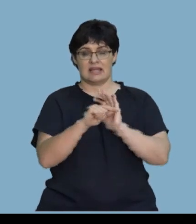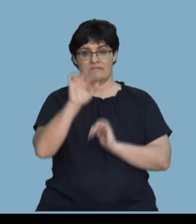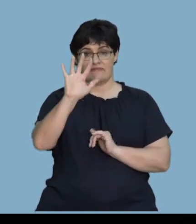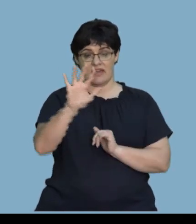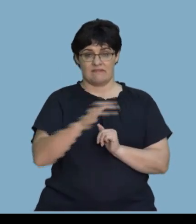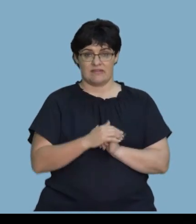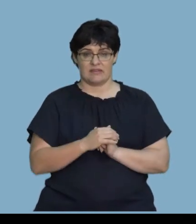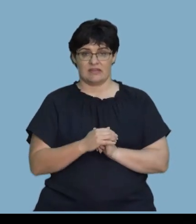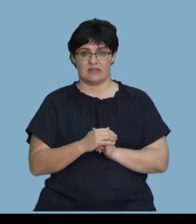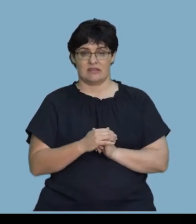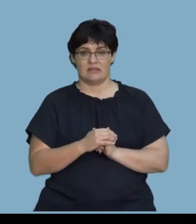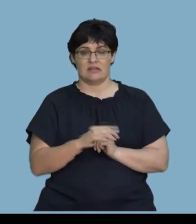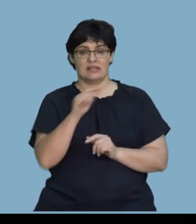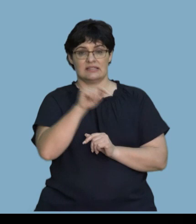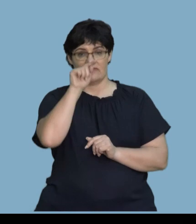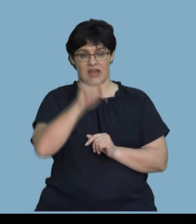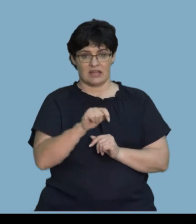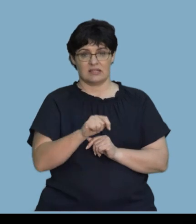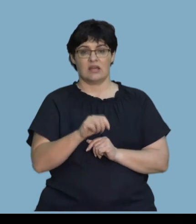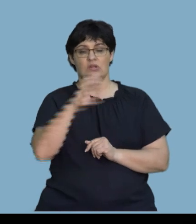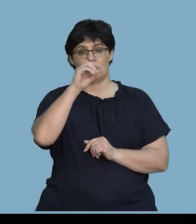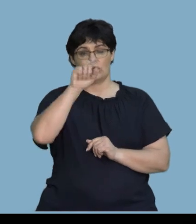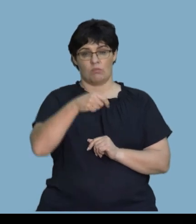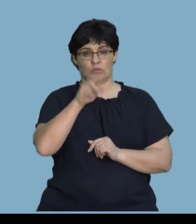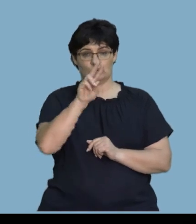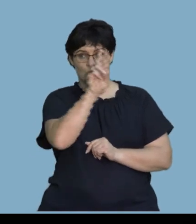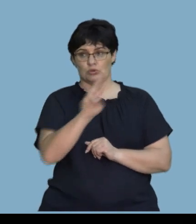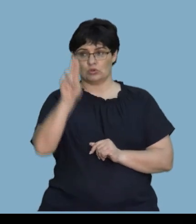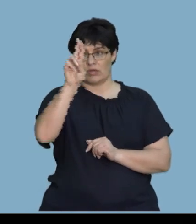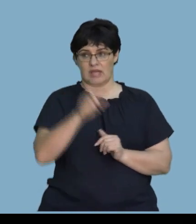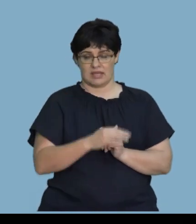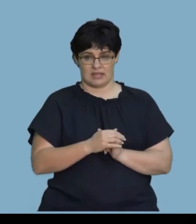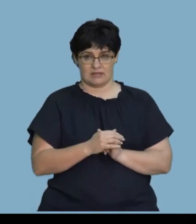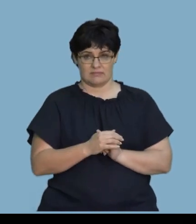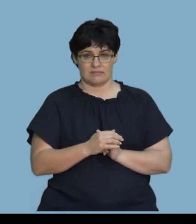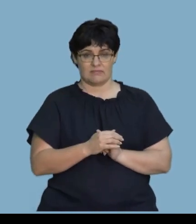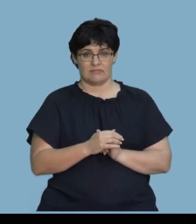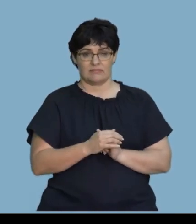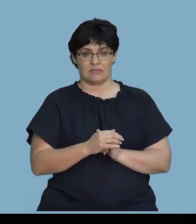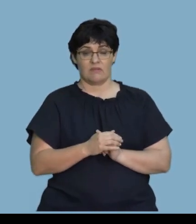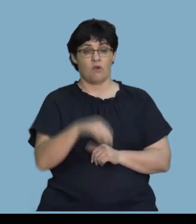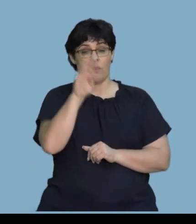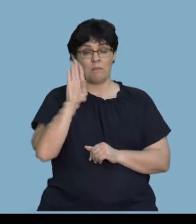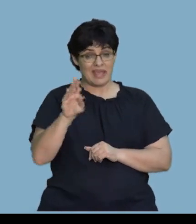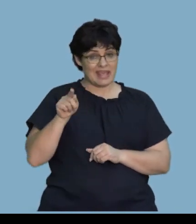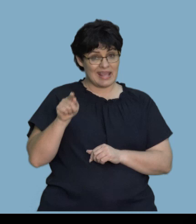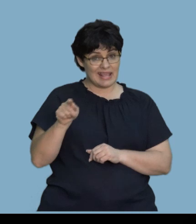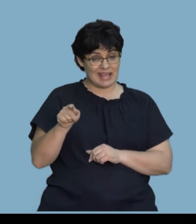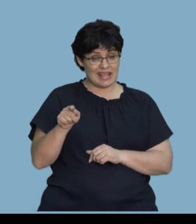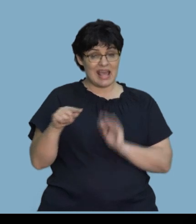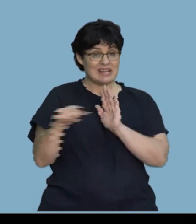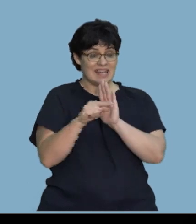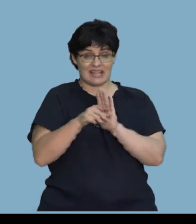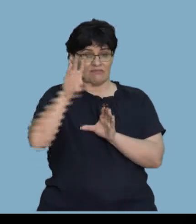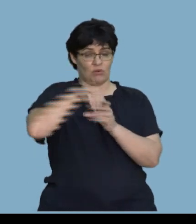5, right? Divided by 0.2 squared. You'd realize that for B, we did not include the negative